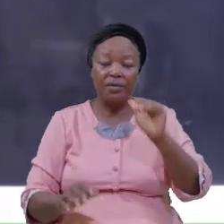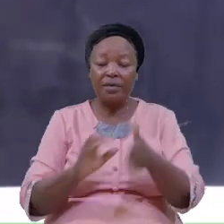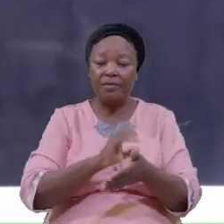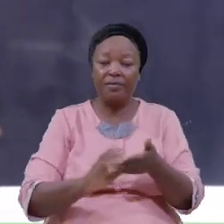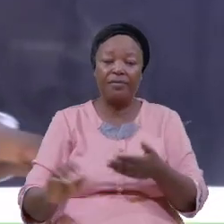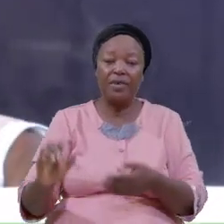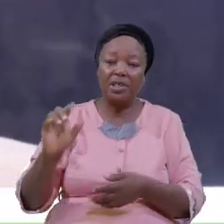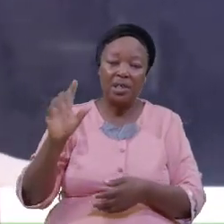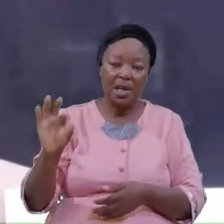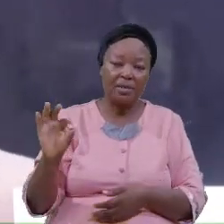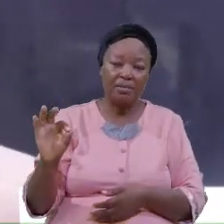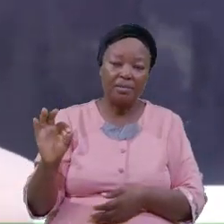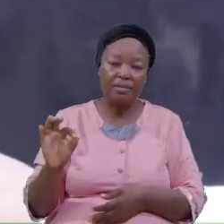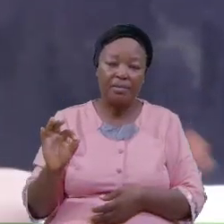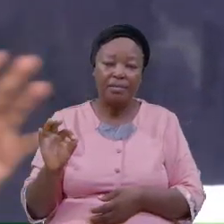9.